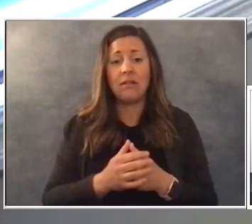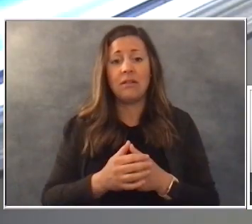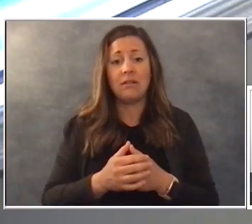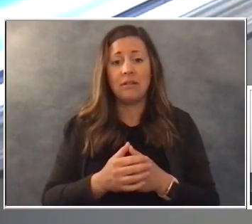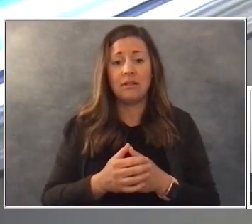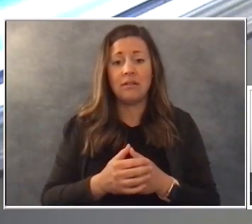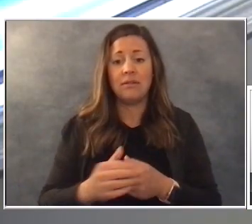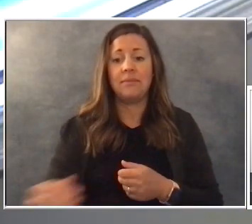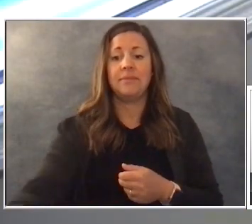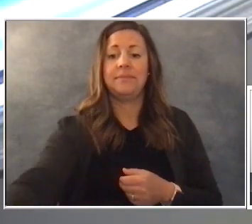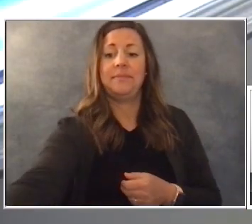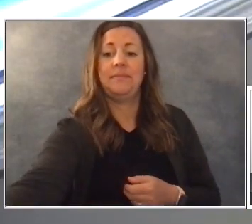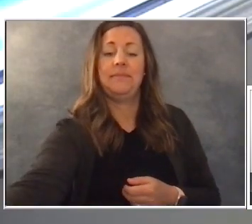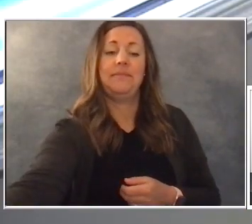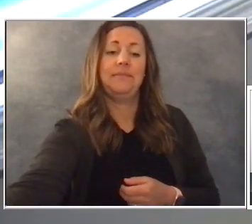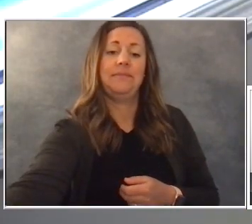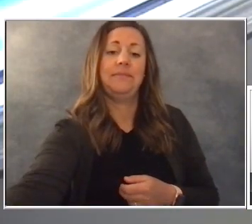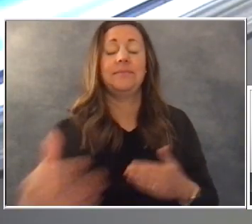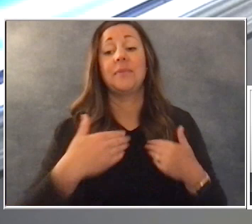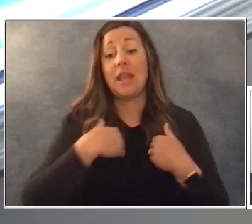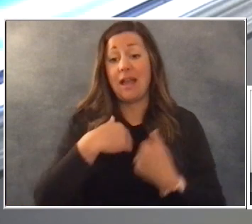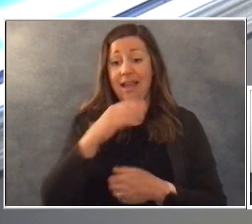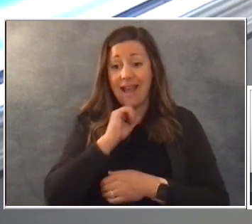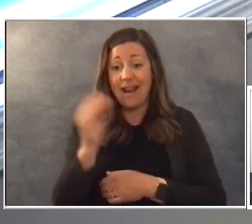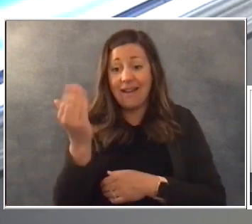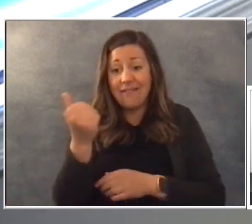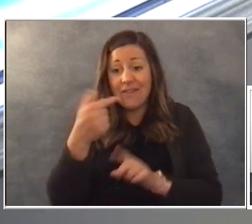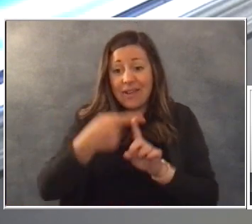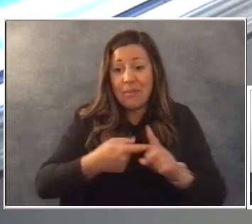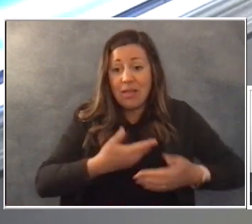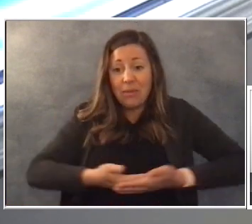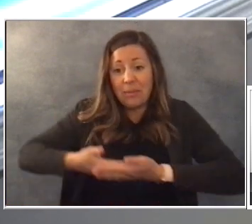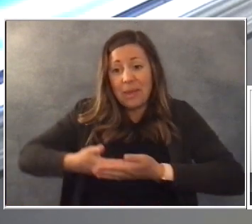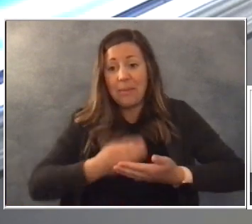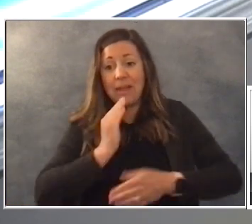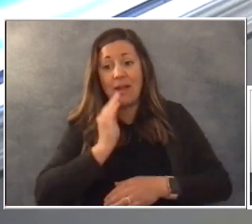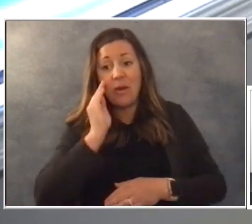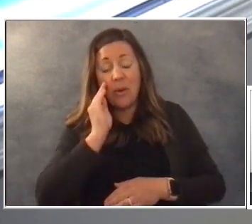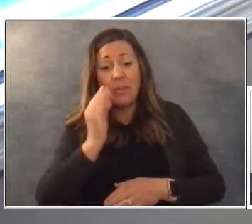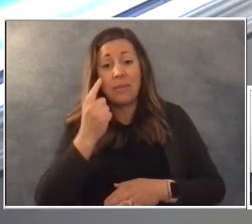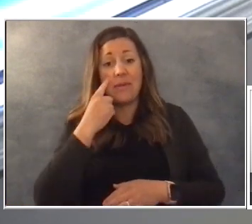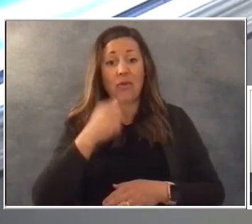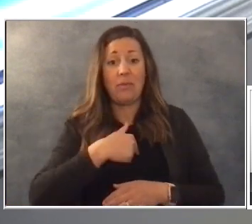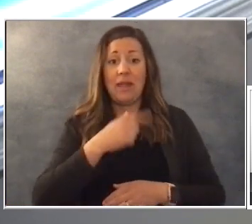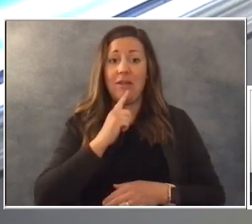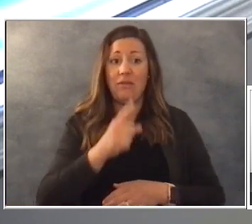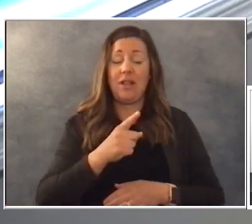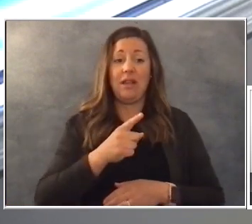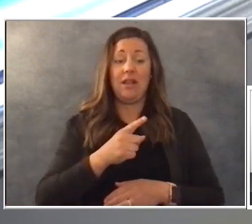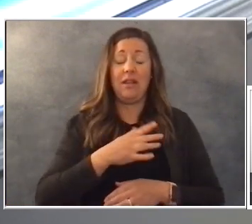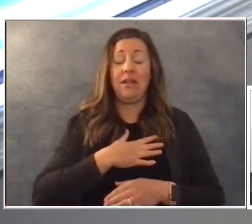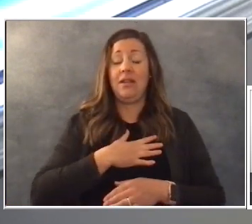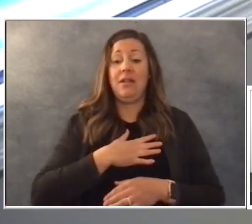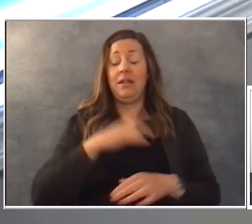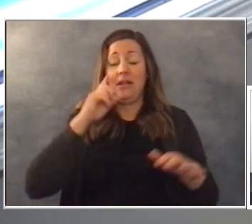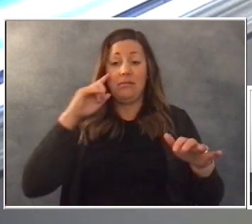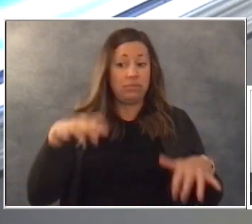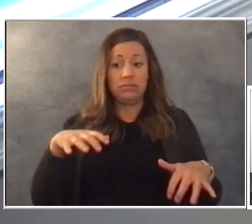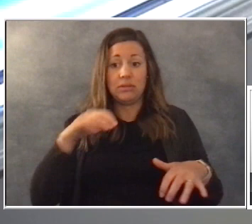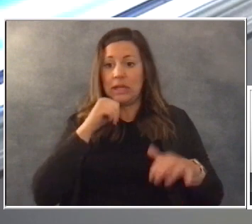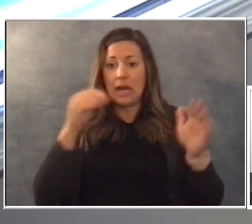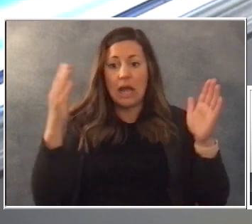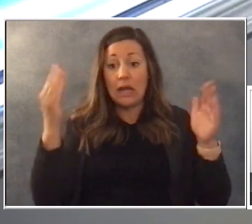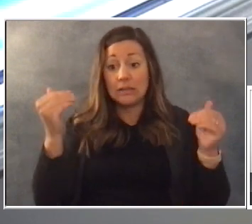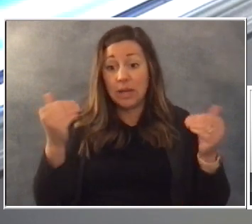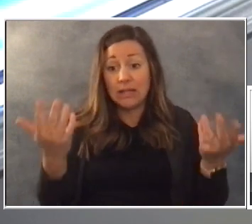had a 15-month-old baby at home, and so for me, it was super startling. It was something I didn't expect, and not